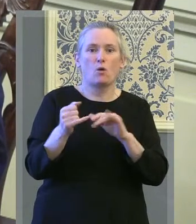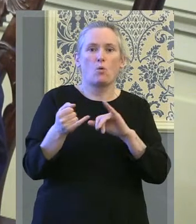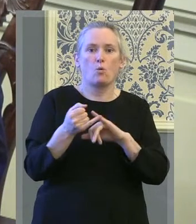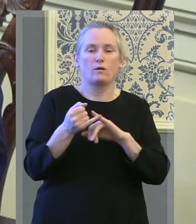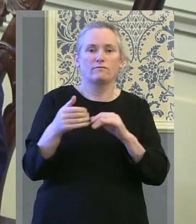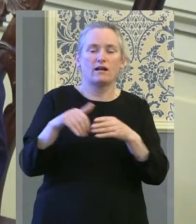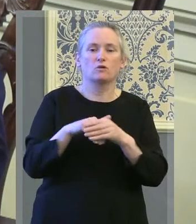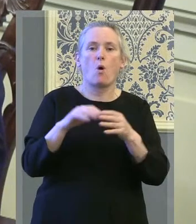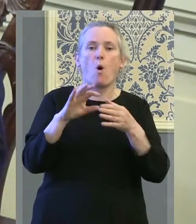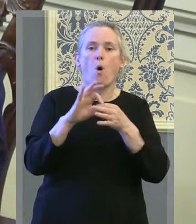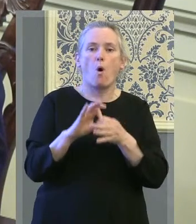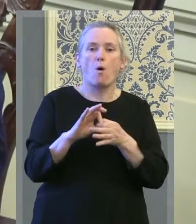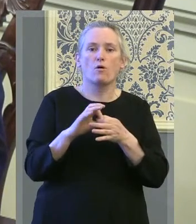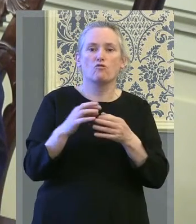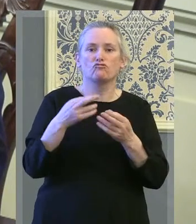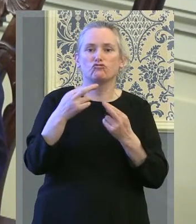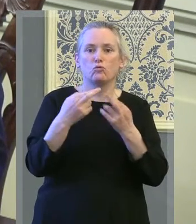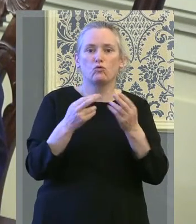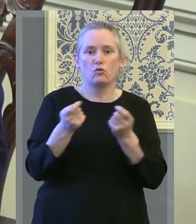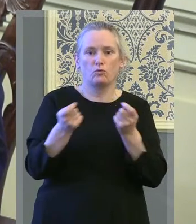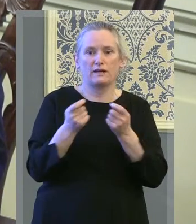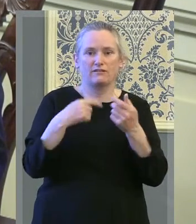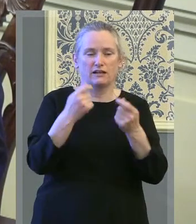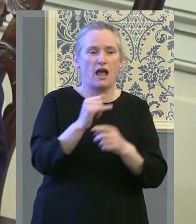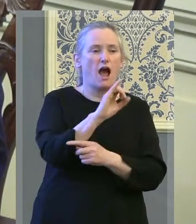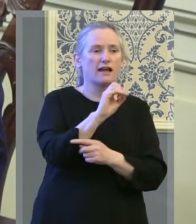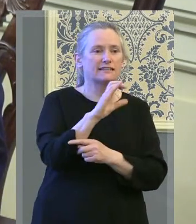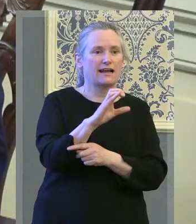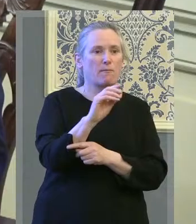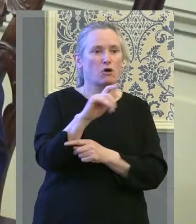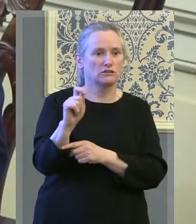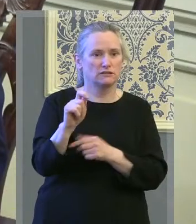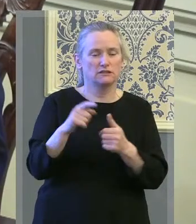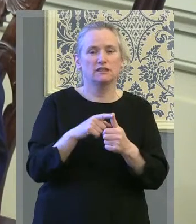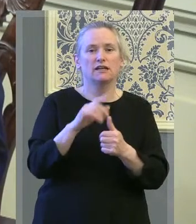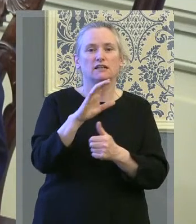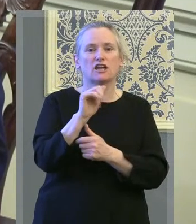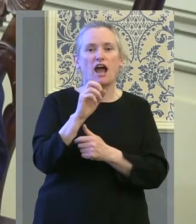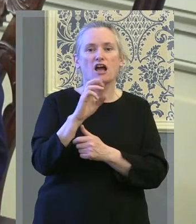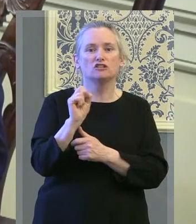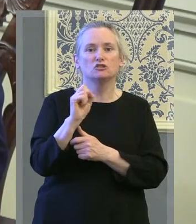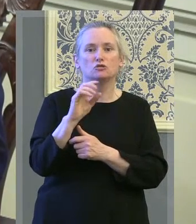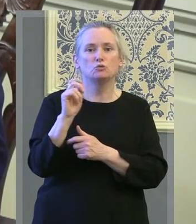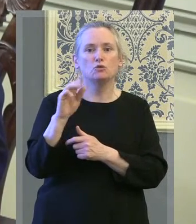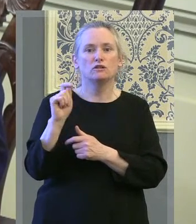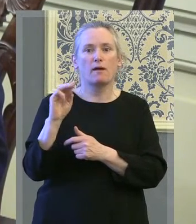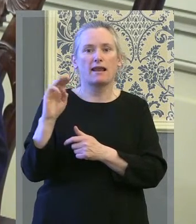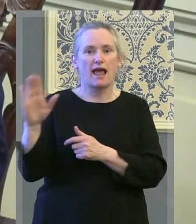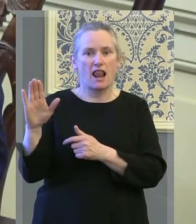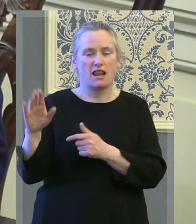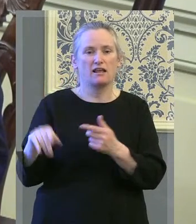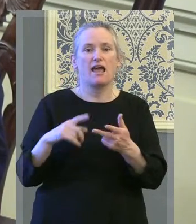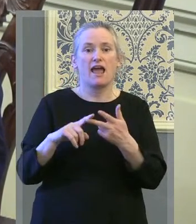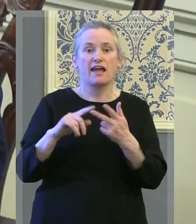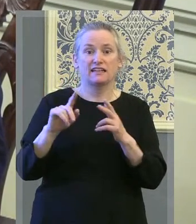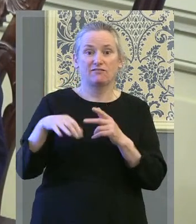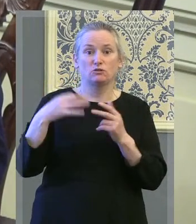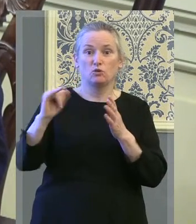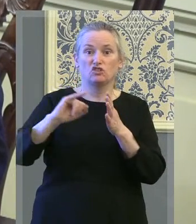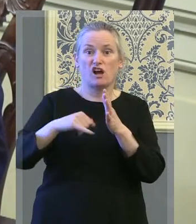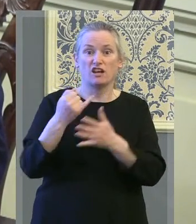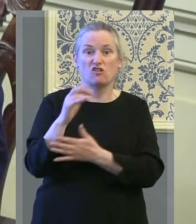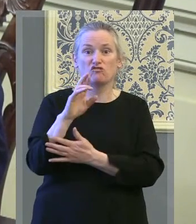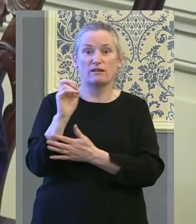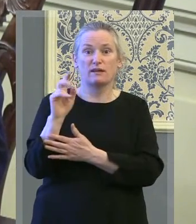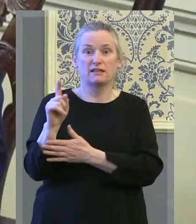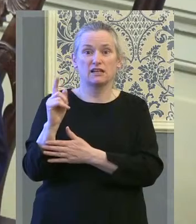Rule movement were presented with it: Isaac Butt, Charles Stewart Parnell. It was given to John Redmond in